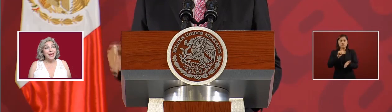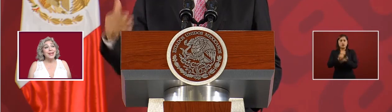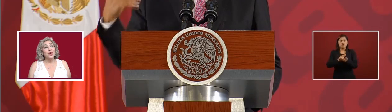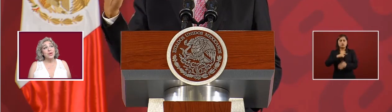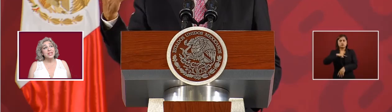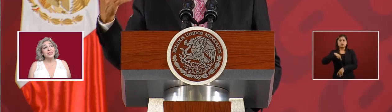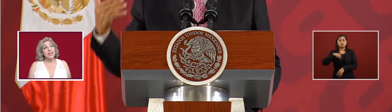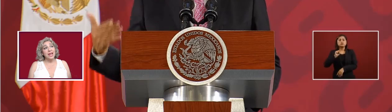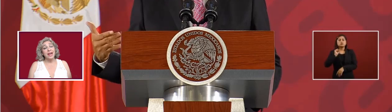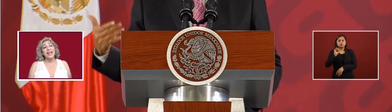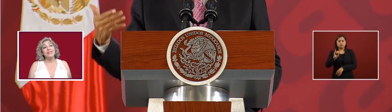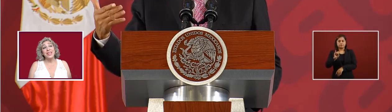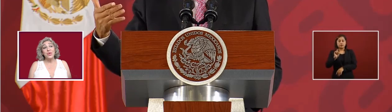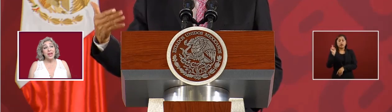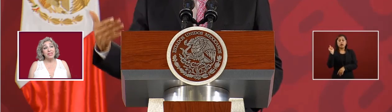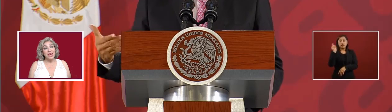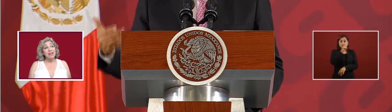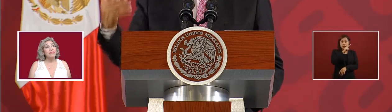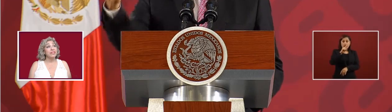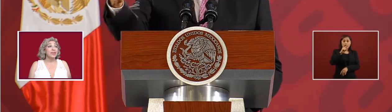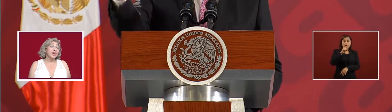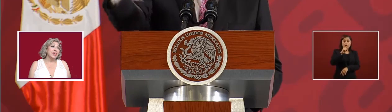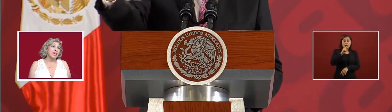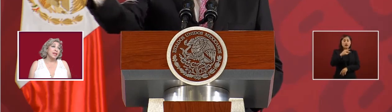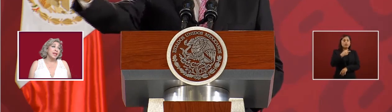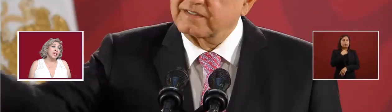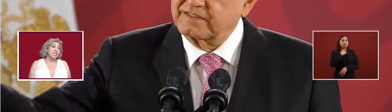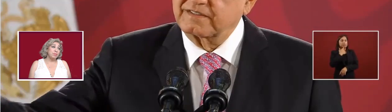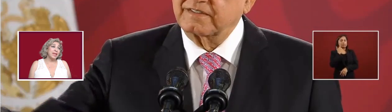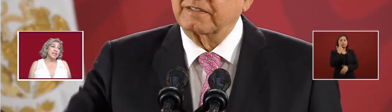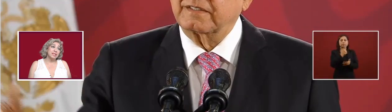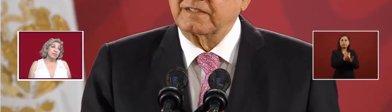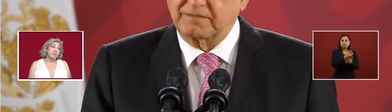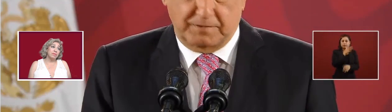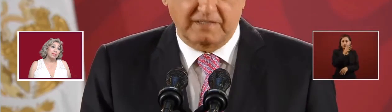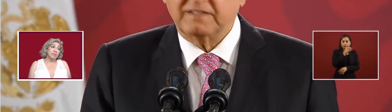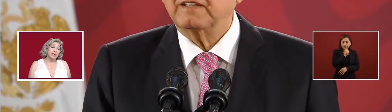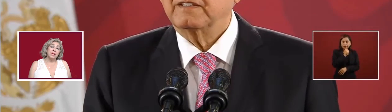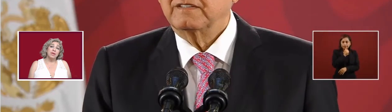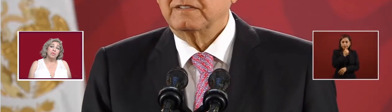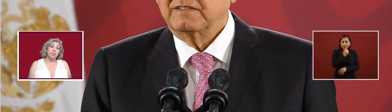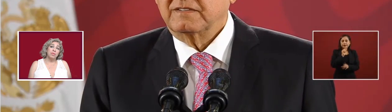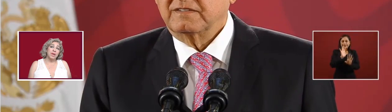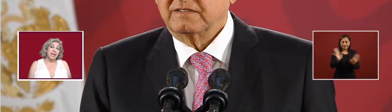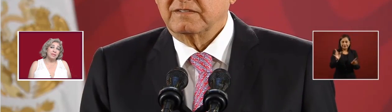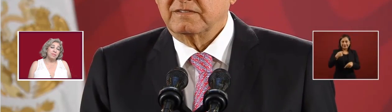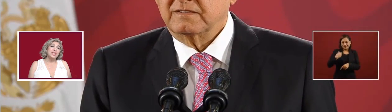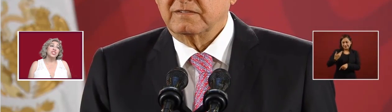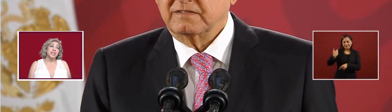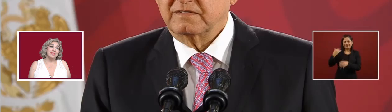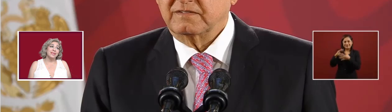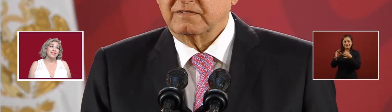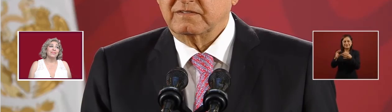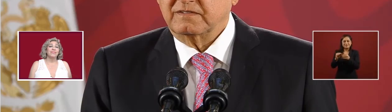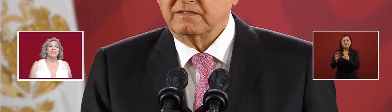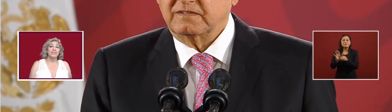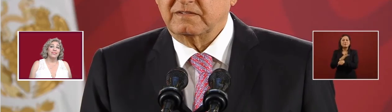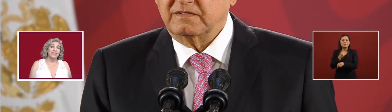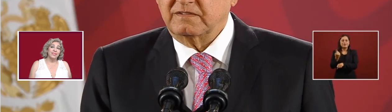get according to the law. And if they don't have enough, it's because of what I mentioned.